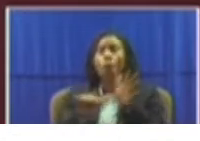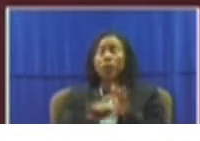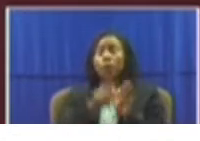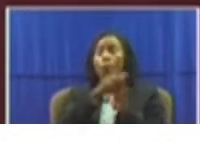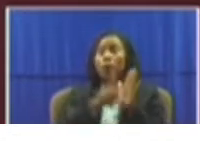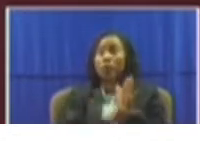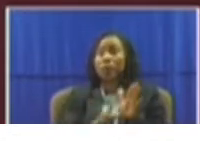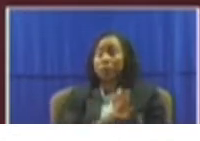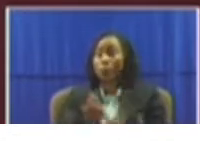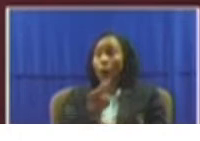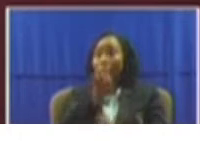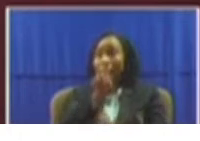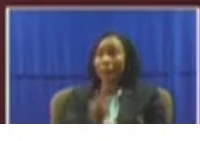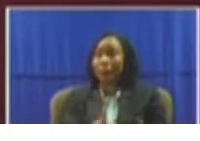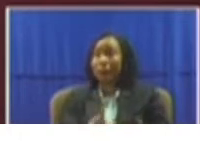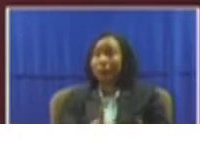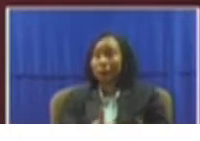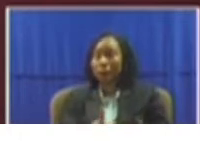always is